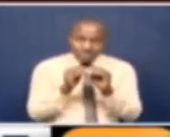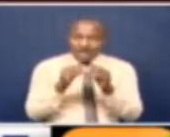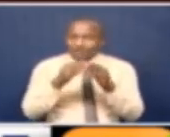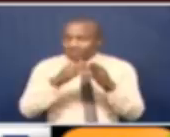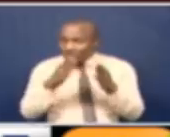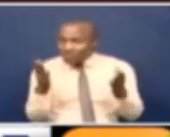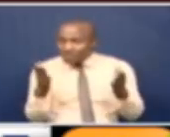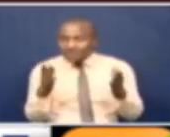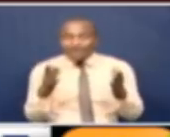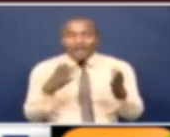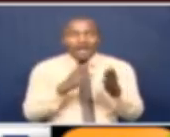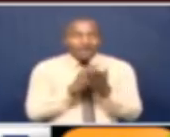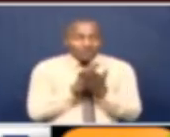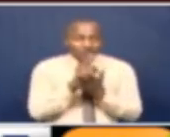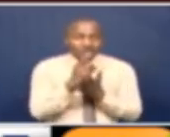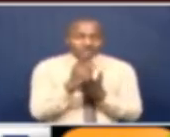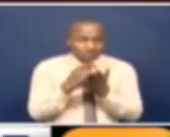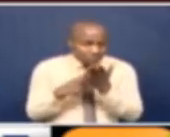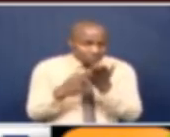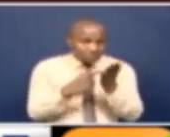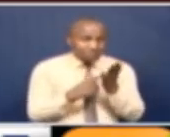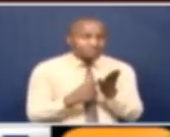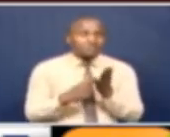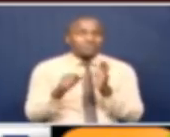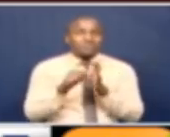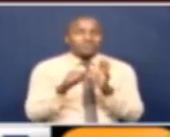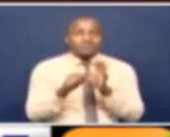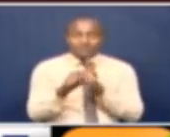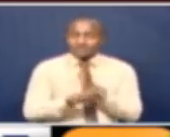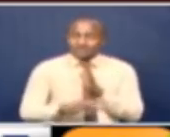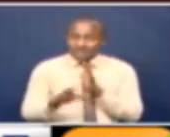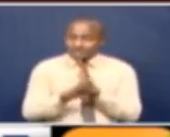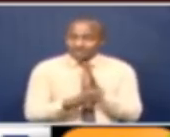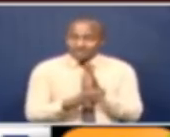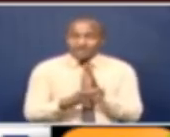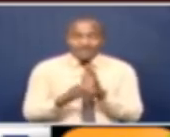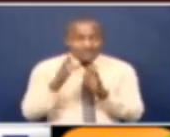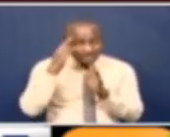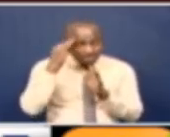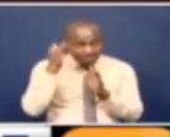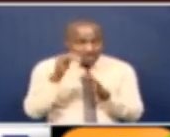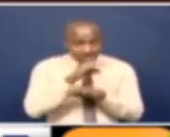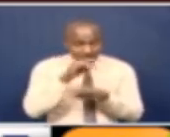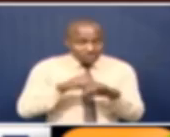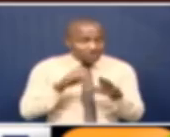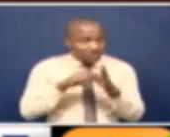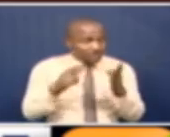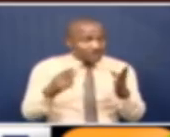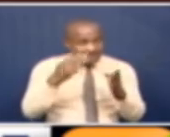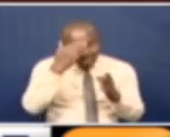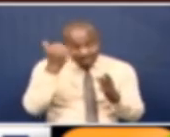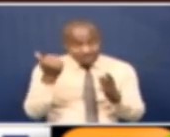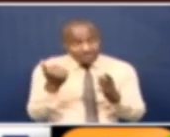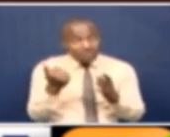and honest about the problems of this nation. You know, the reason why a nation fails is because